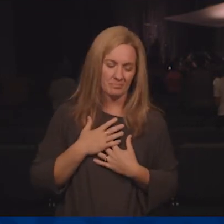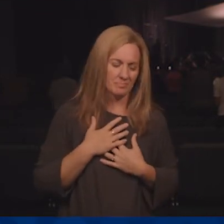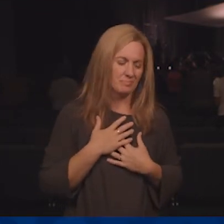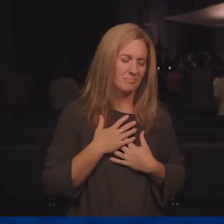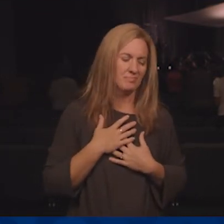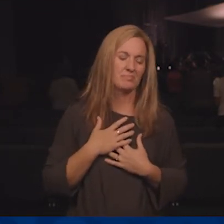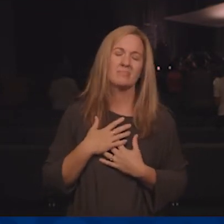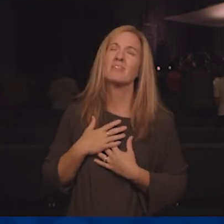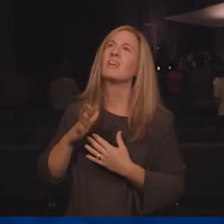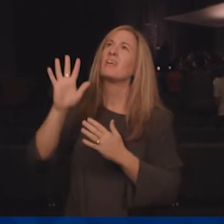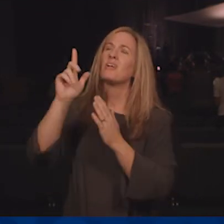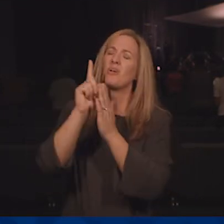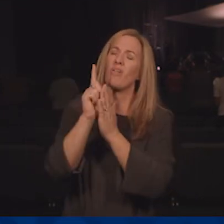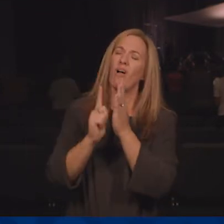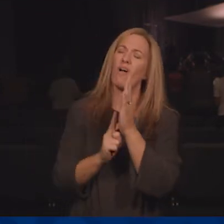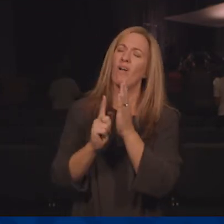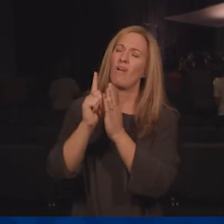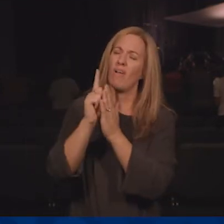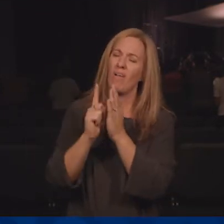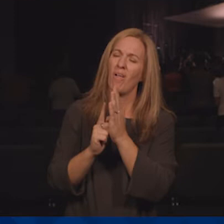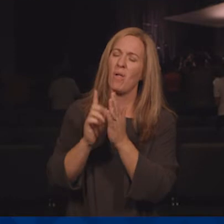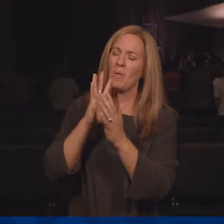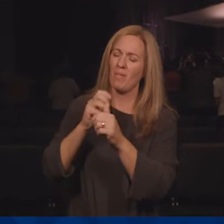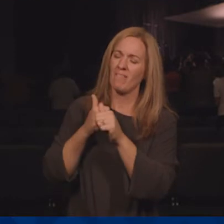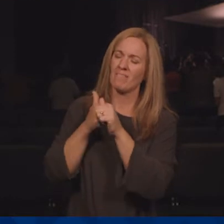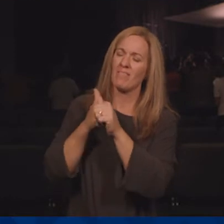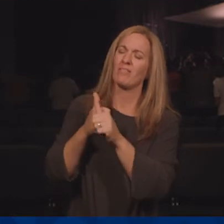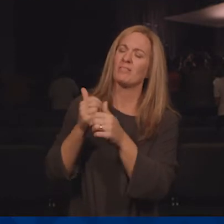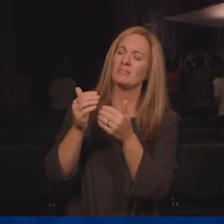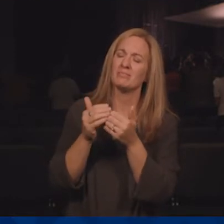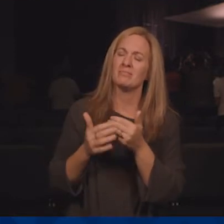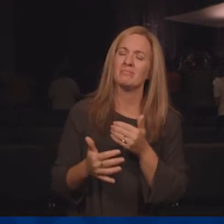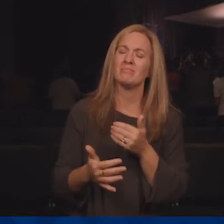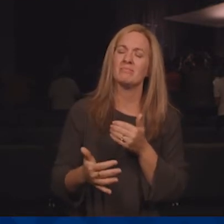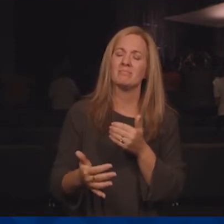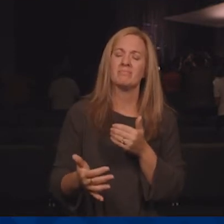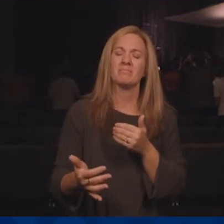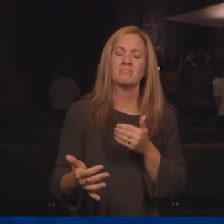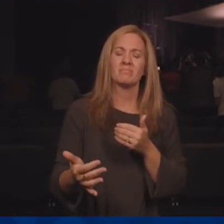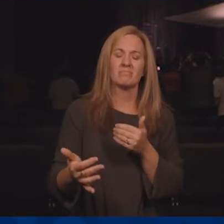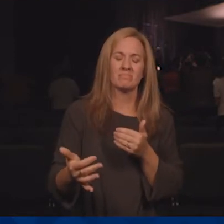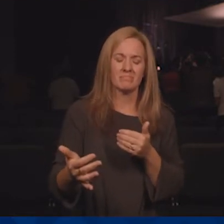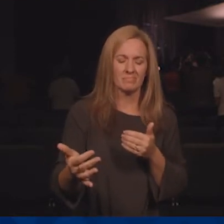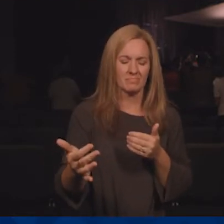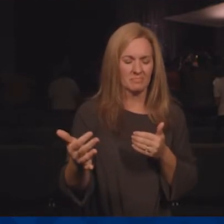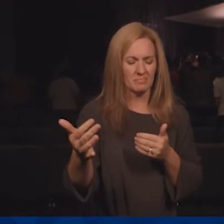Your statutes are my heritage forever.